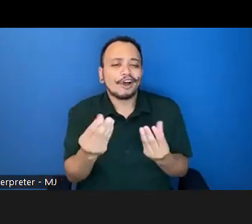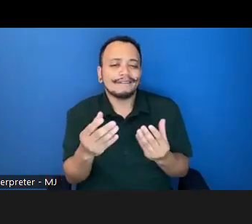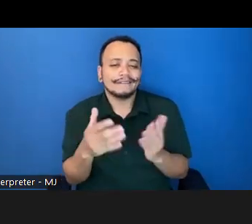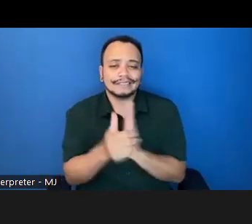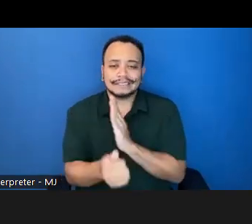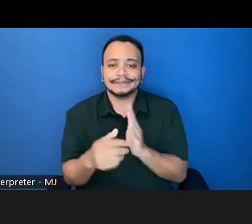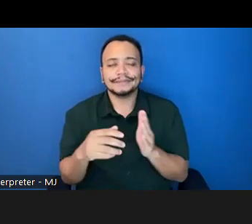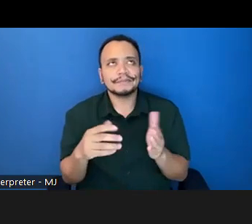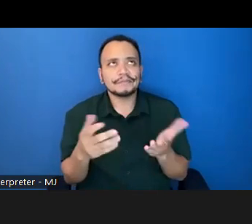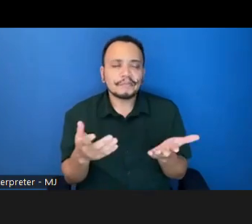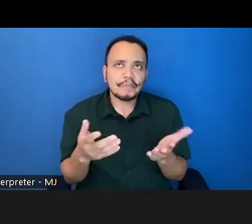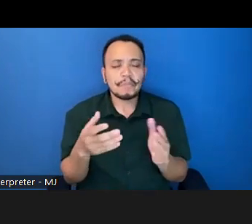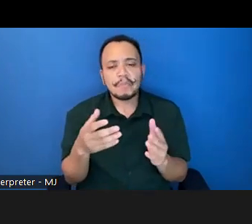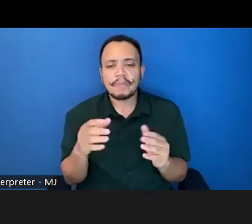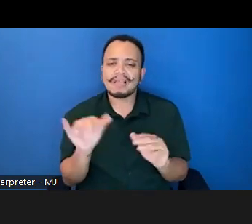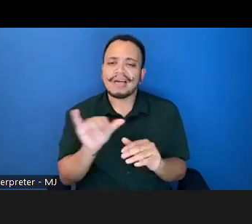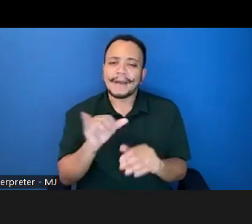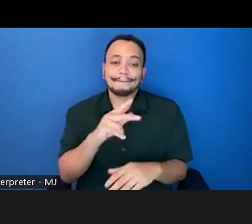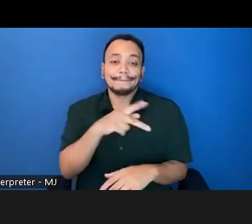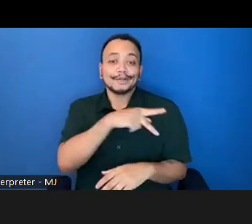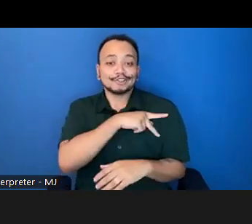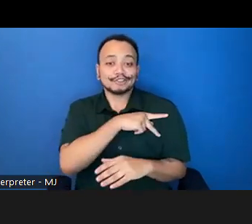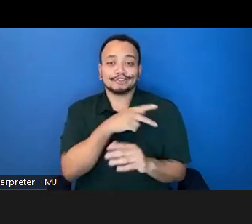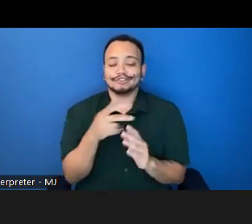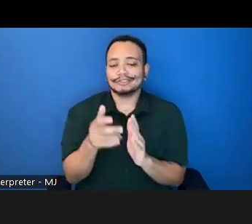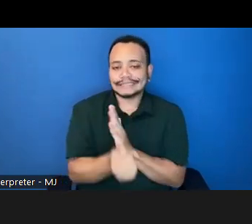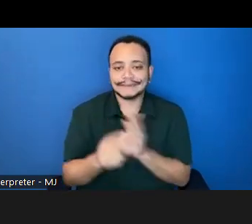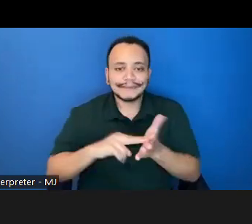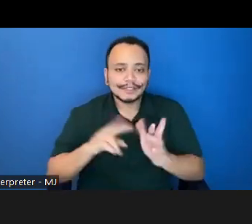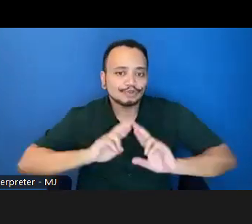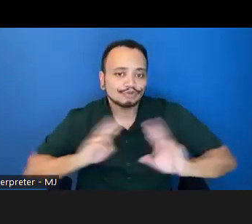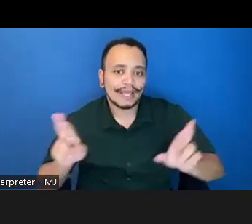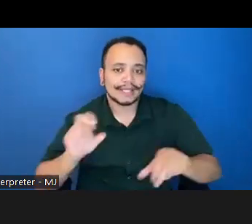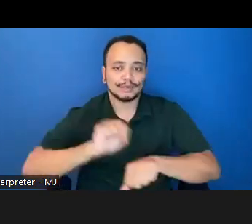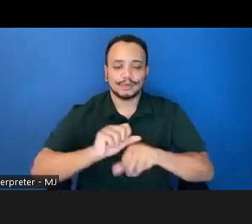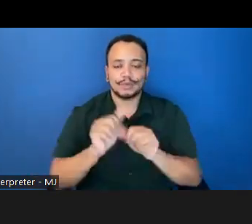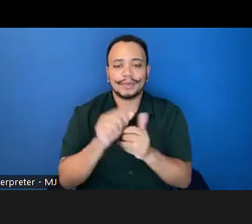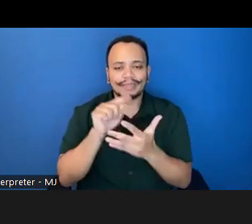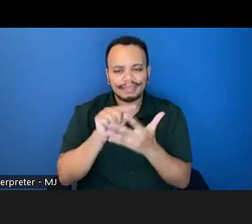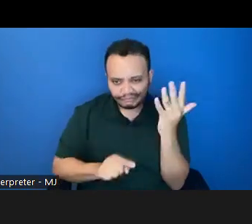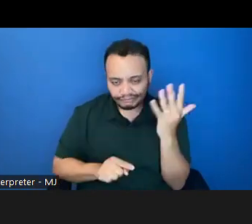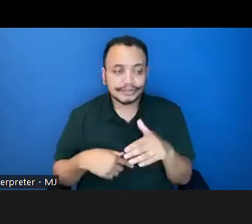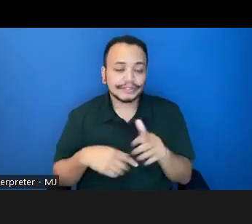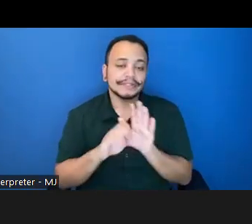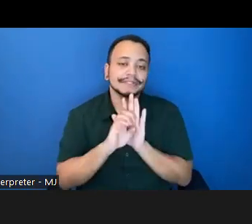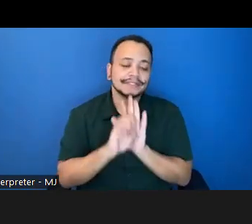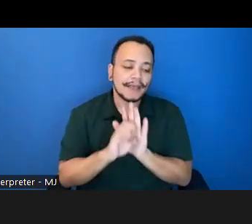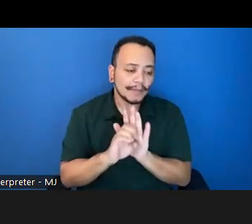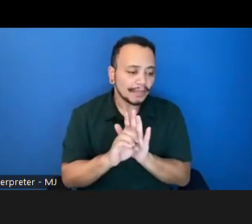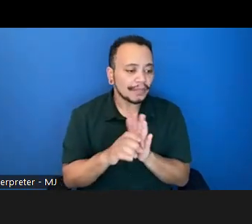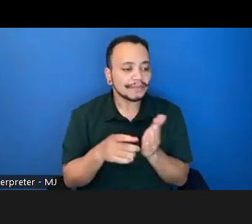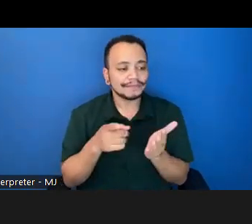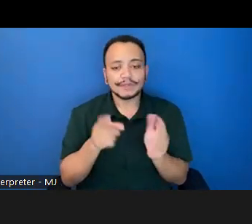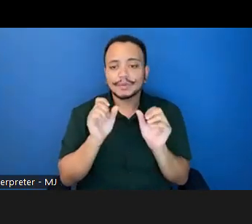sometimes called personal skills or work readiness skills. And they include things such as being able